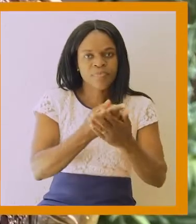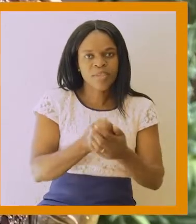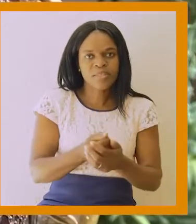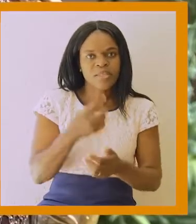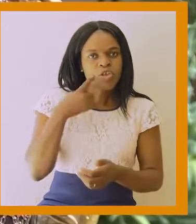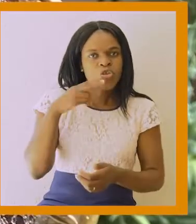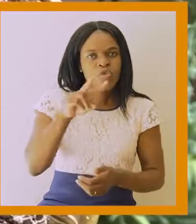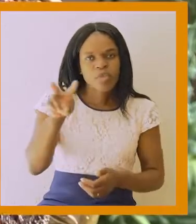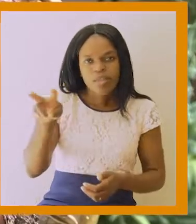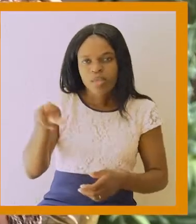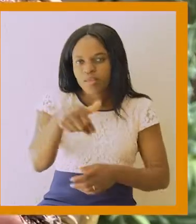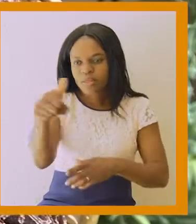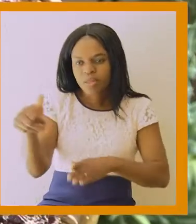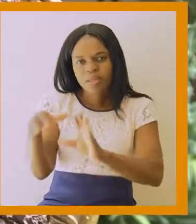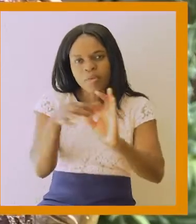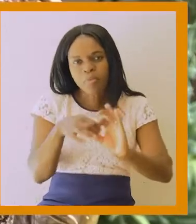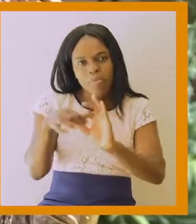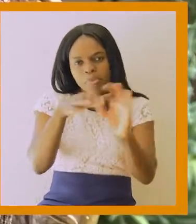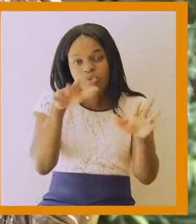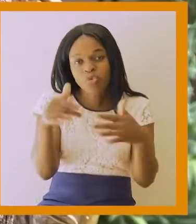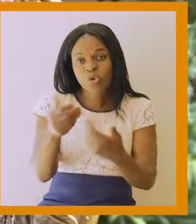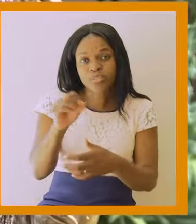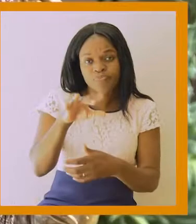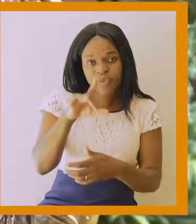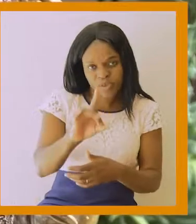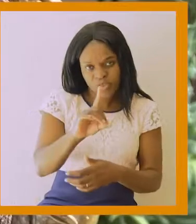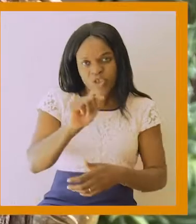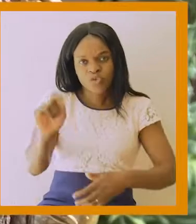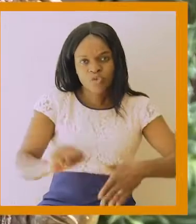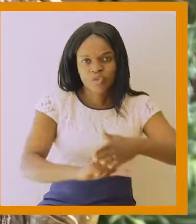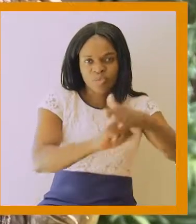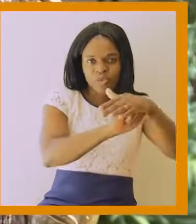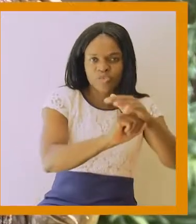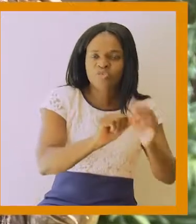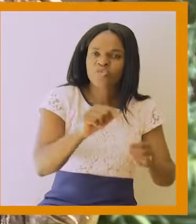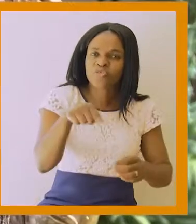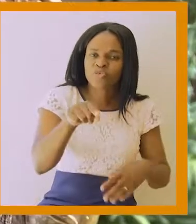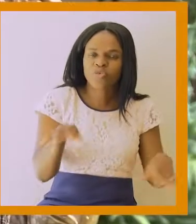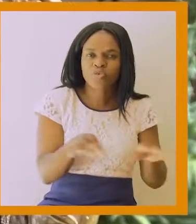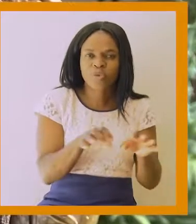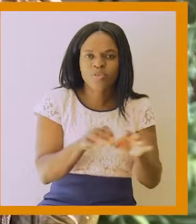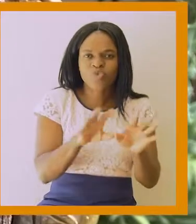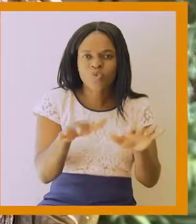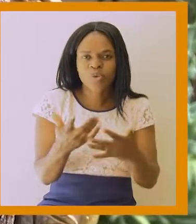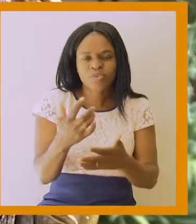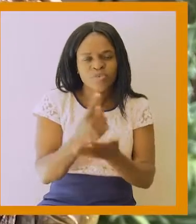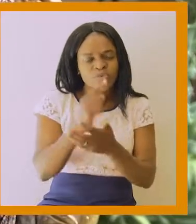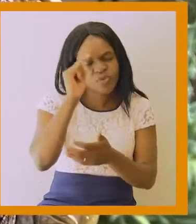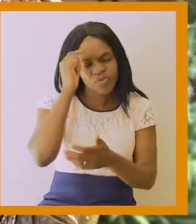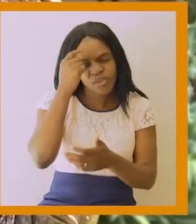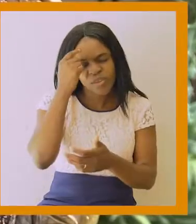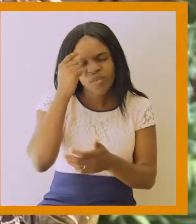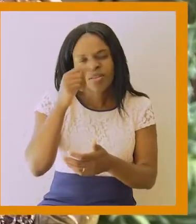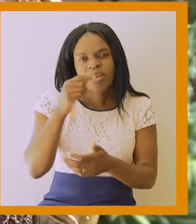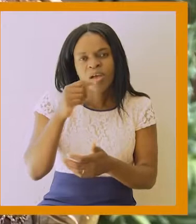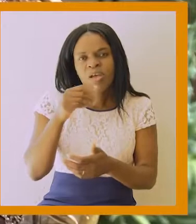at other stakeholders that can actually complement the work that you are doing, what would you say are the